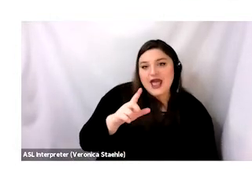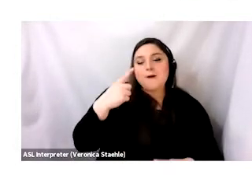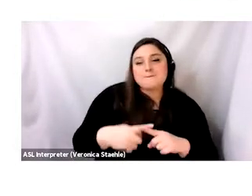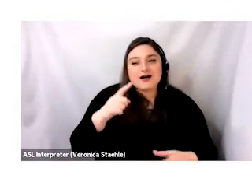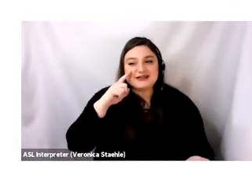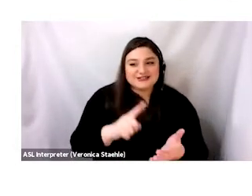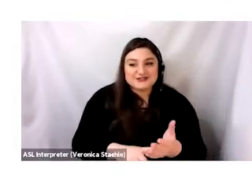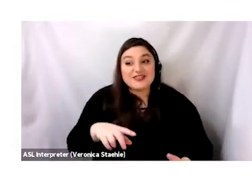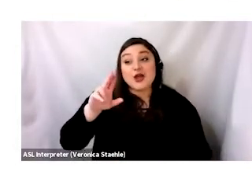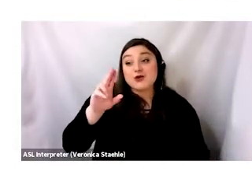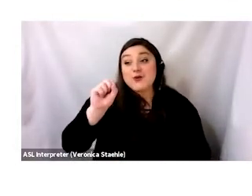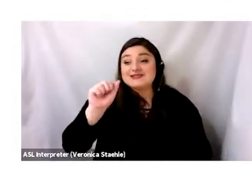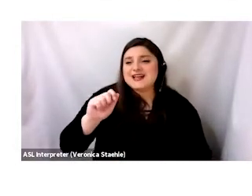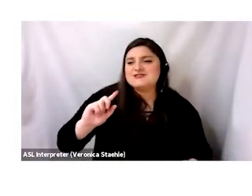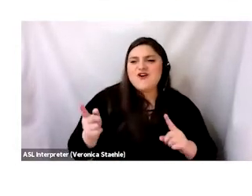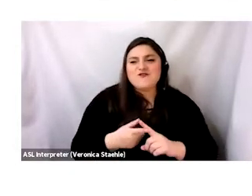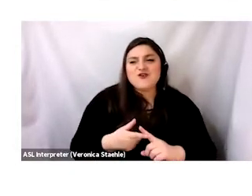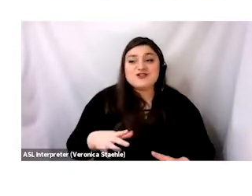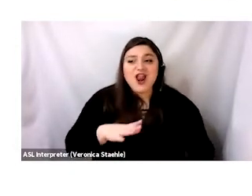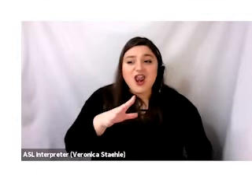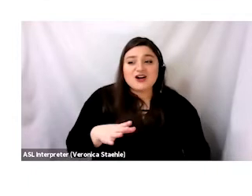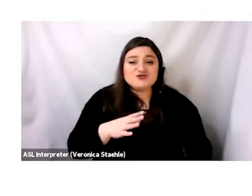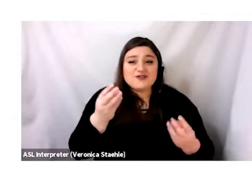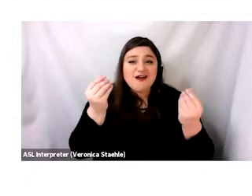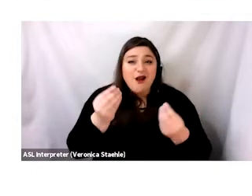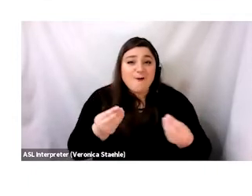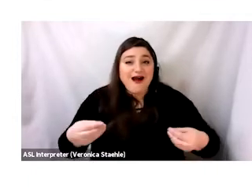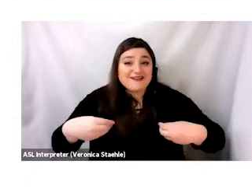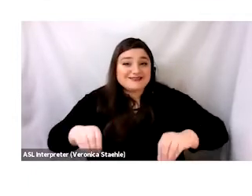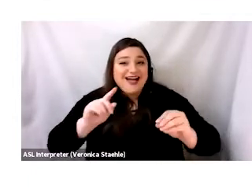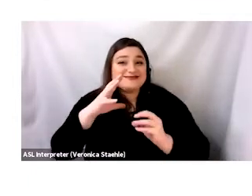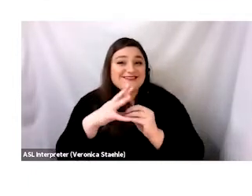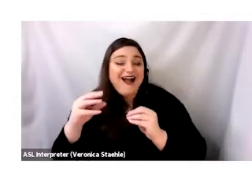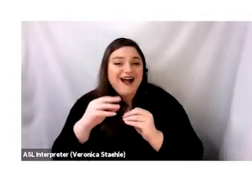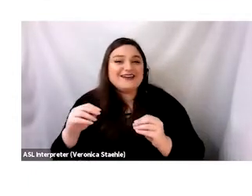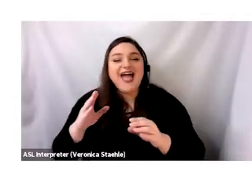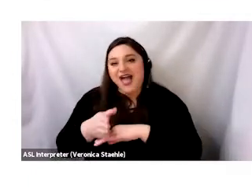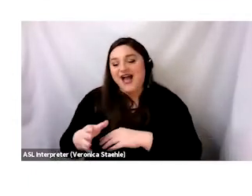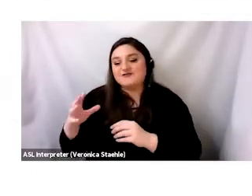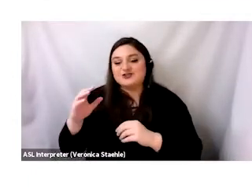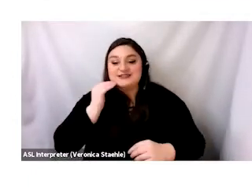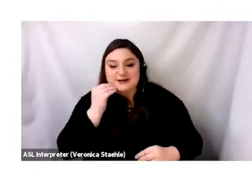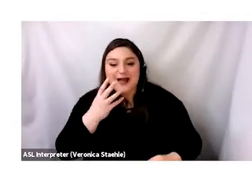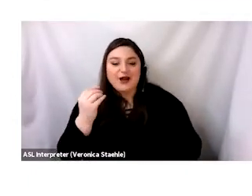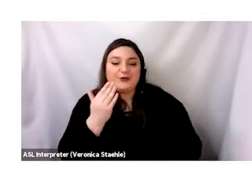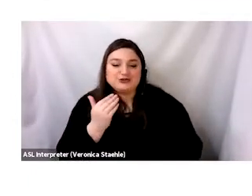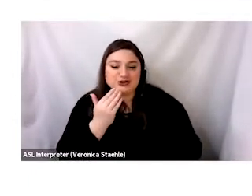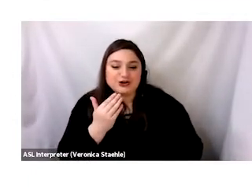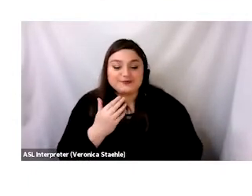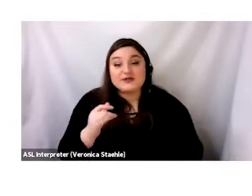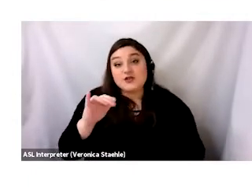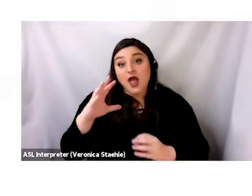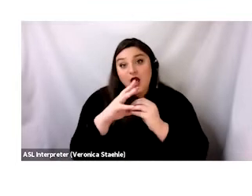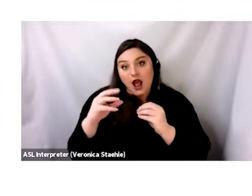first luxury commodities after sugar and tobacco. Cotton was extremely profitable and was interconnected with the economies